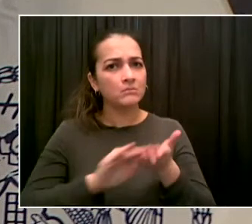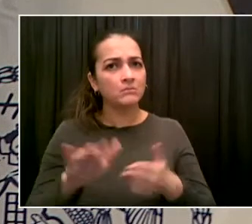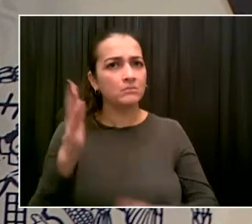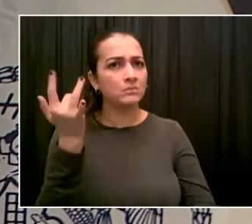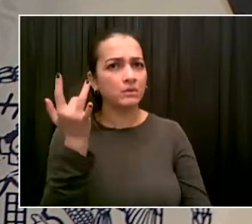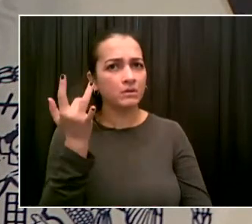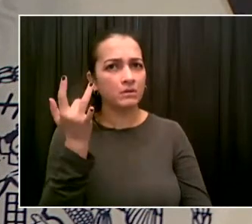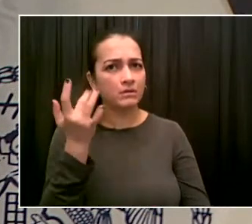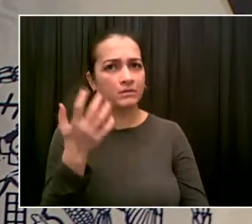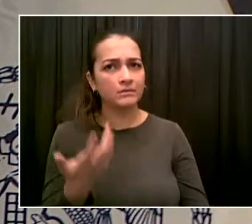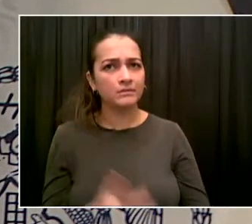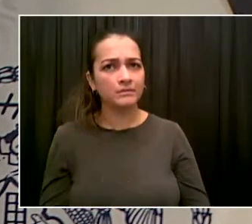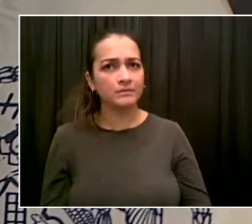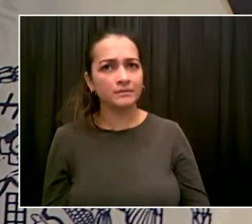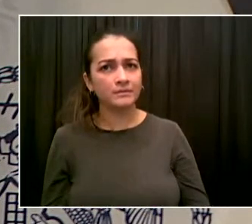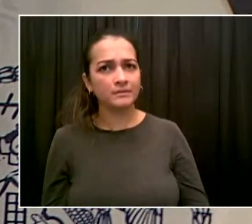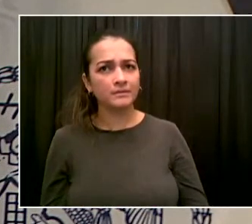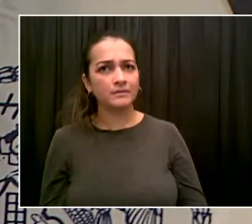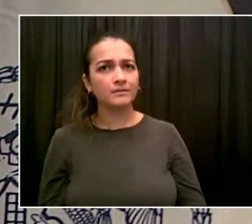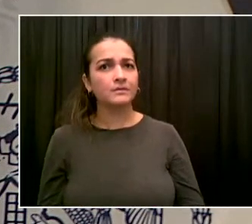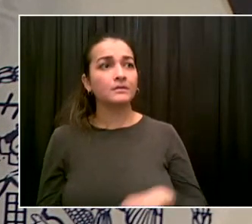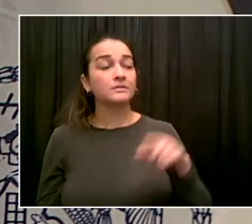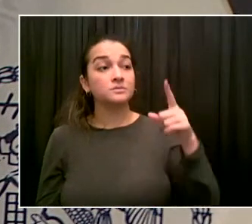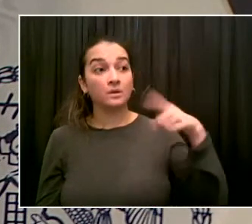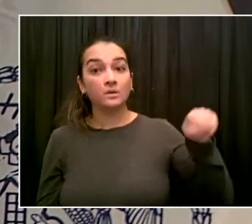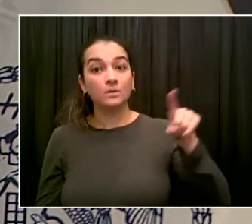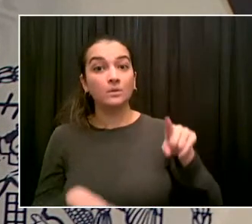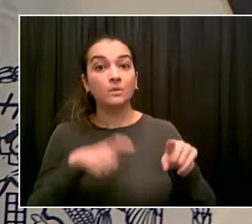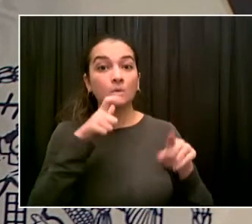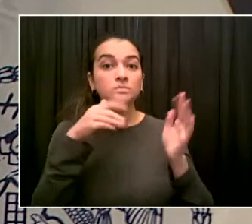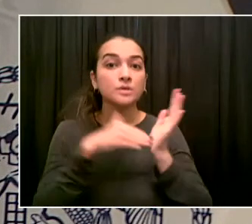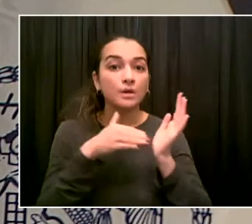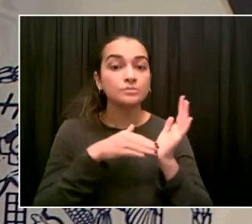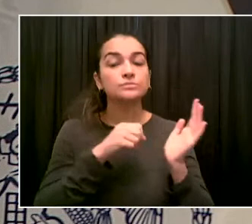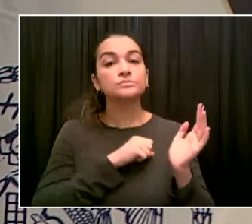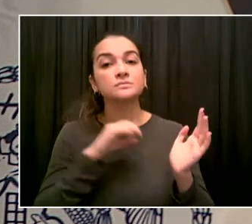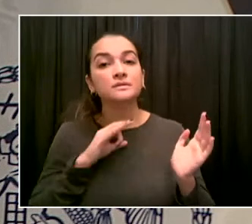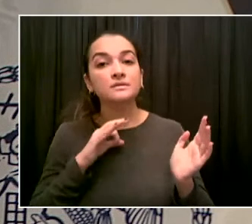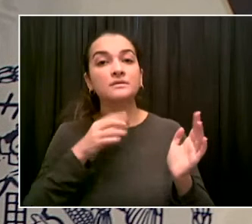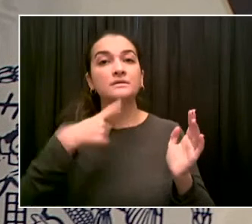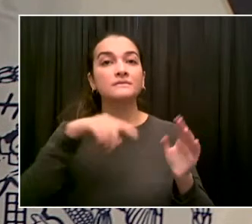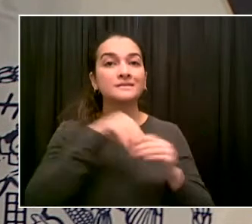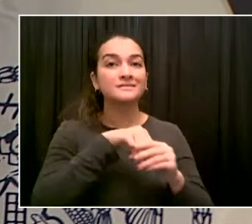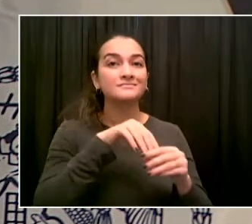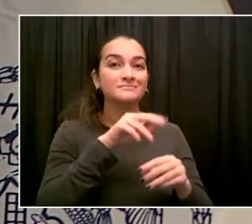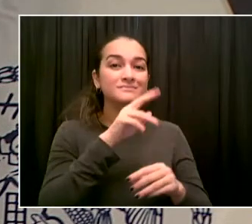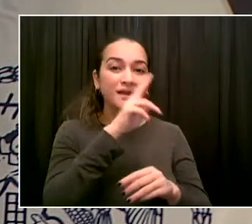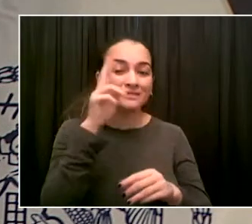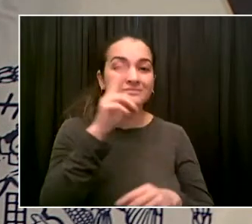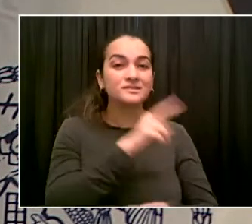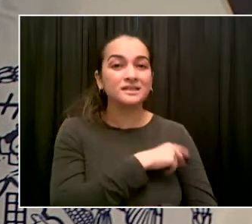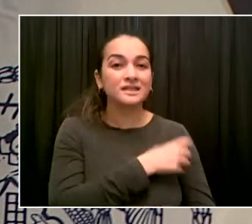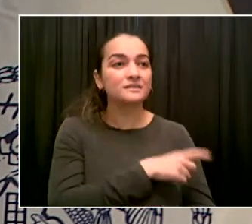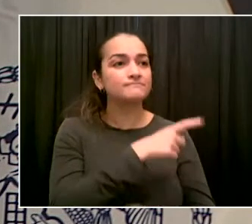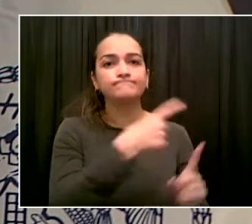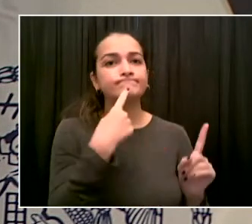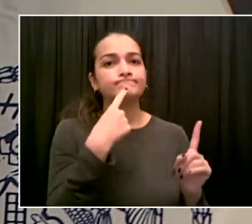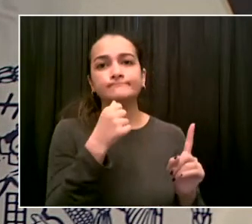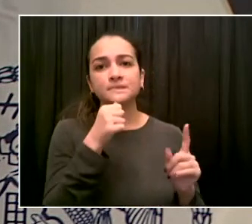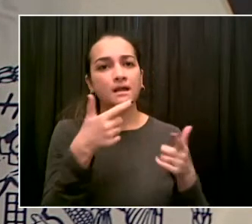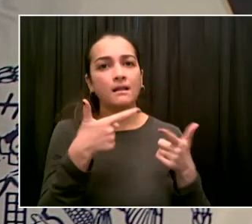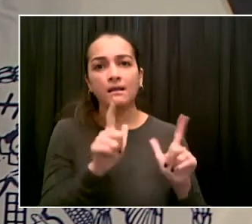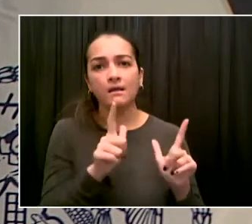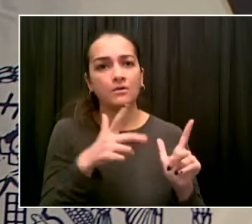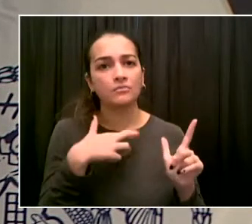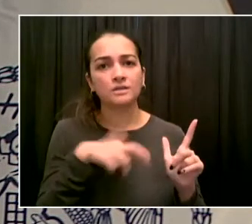has offered very, very limited medical reasons why someone shouldn't get the vaccine. So why offer exemptions,